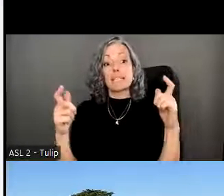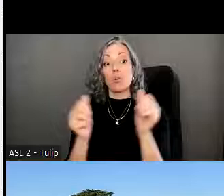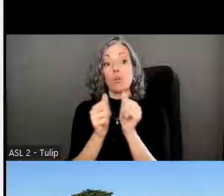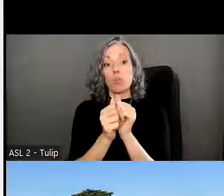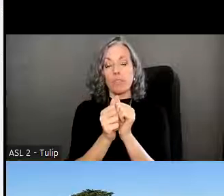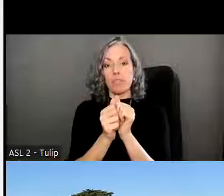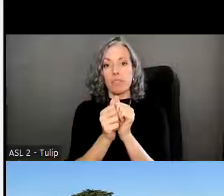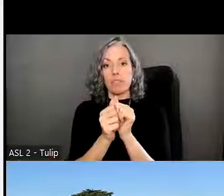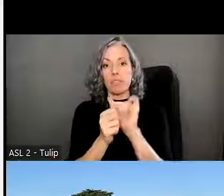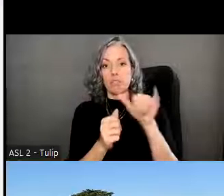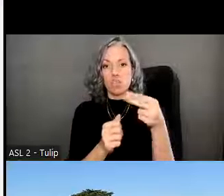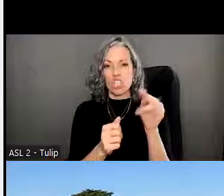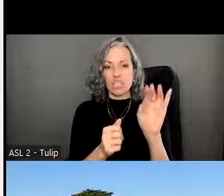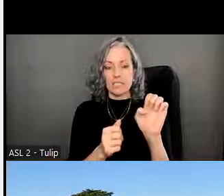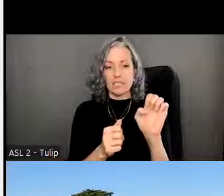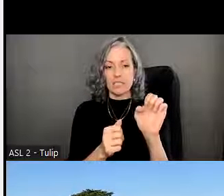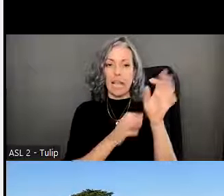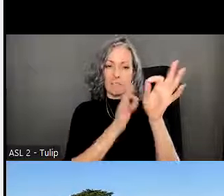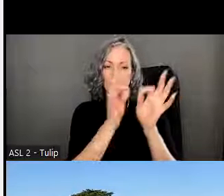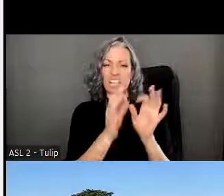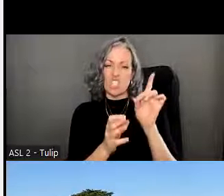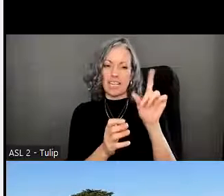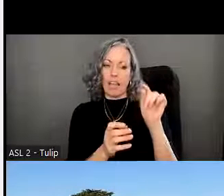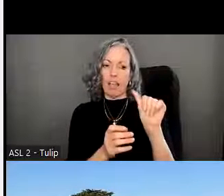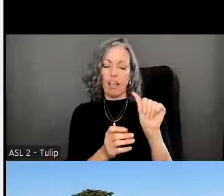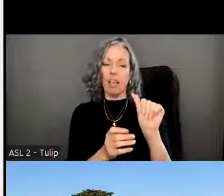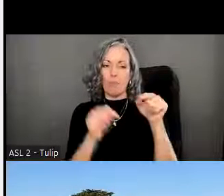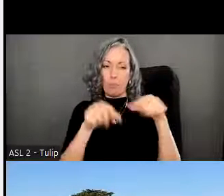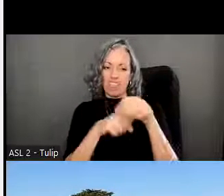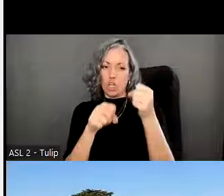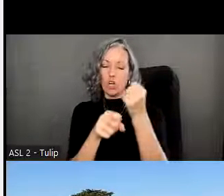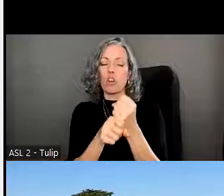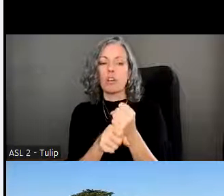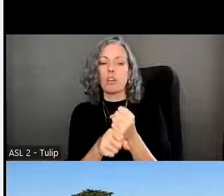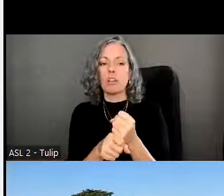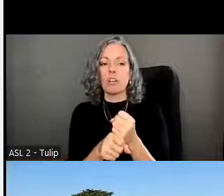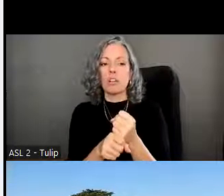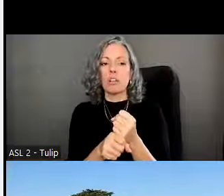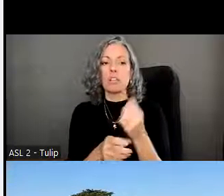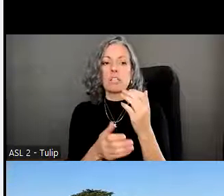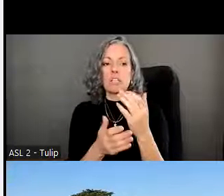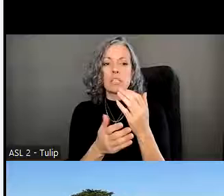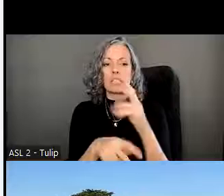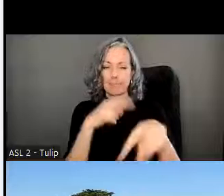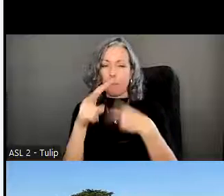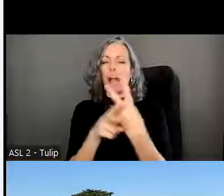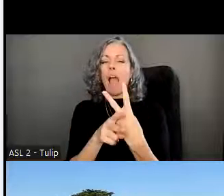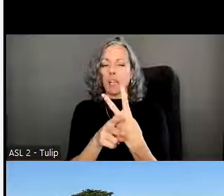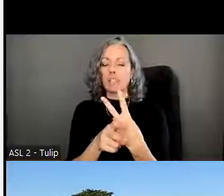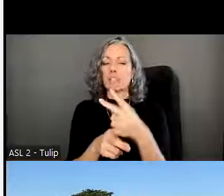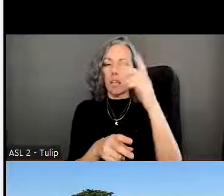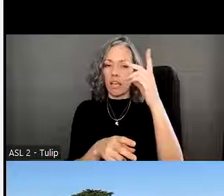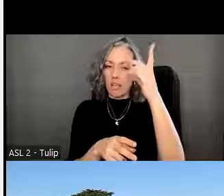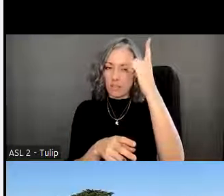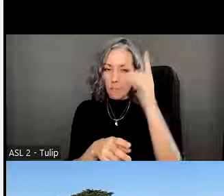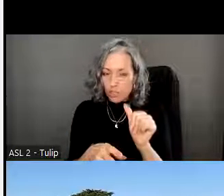Janice's readout of the data from this year were some form of dementia. But we also